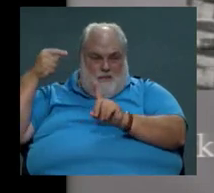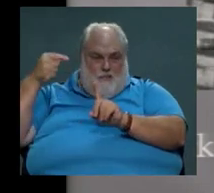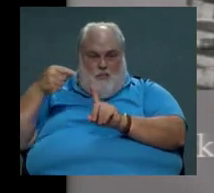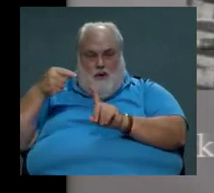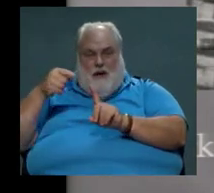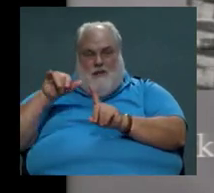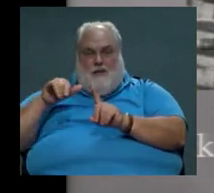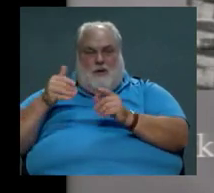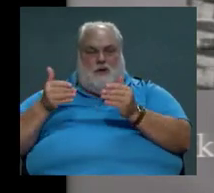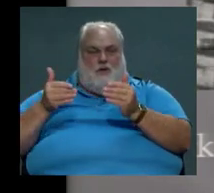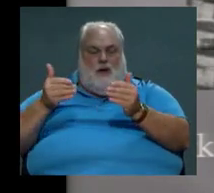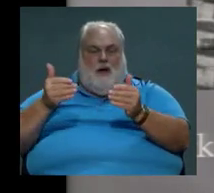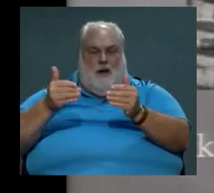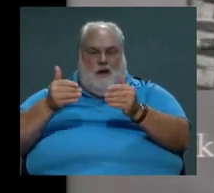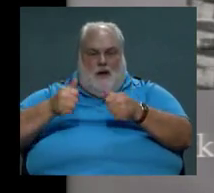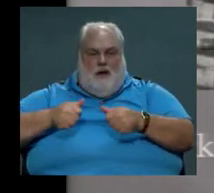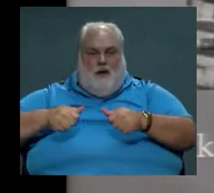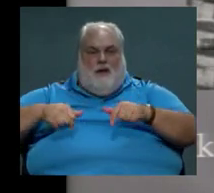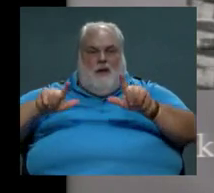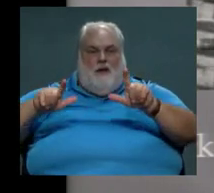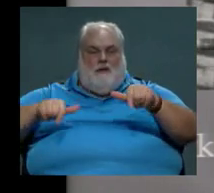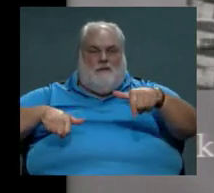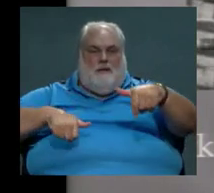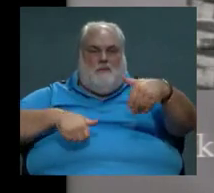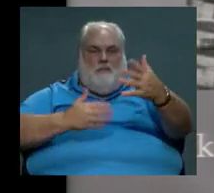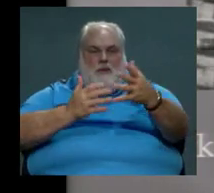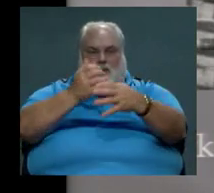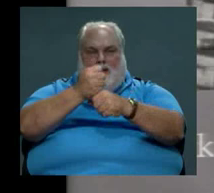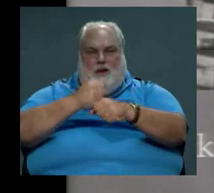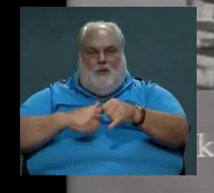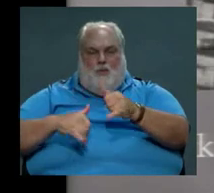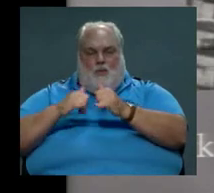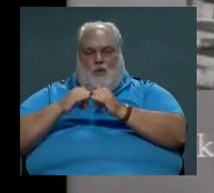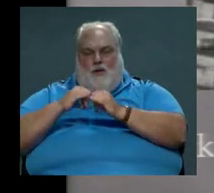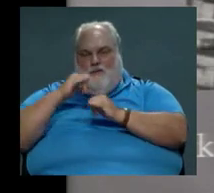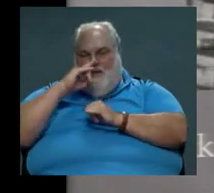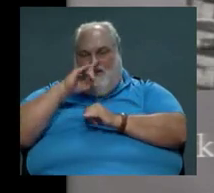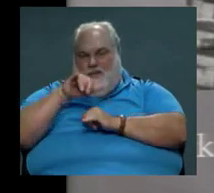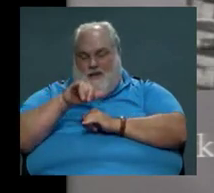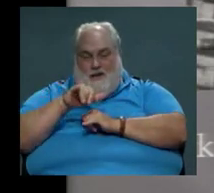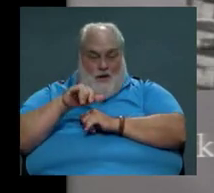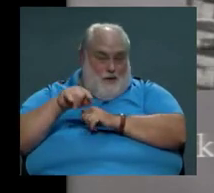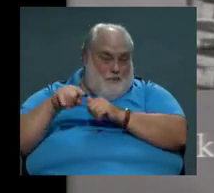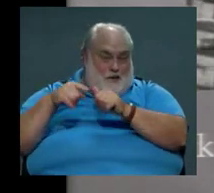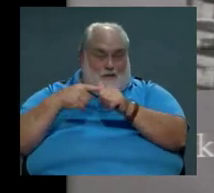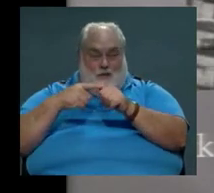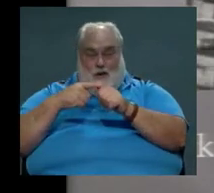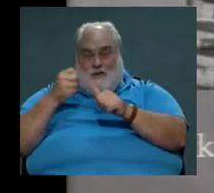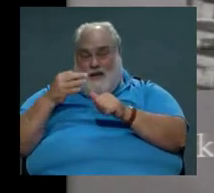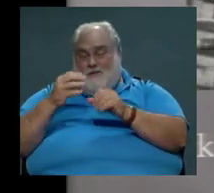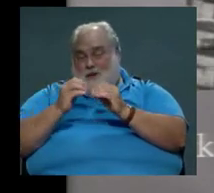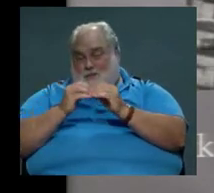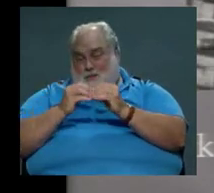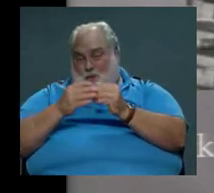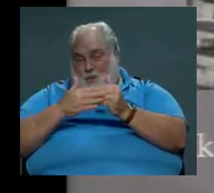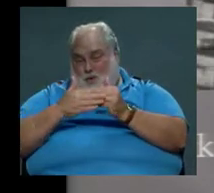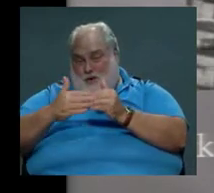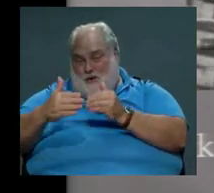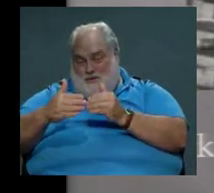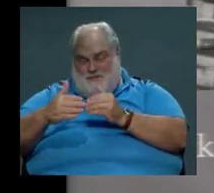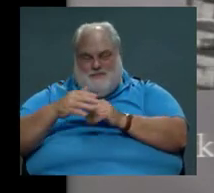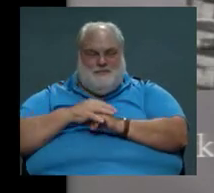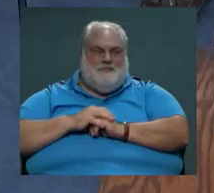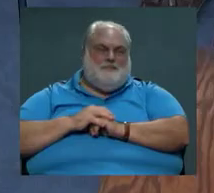where, you know, we could submit and win an award for it at the time. So hopefully this is our first of several awards for this